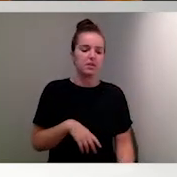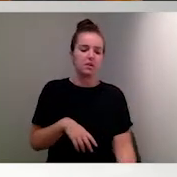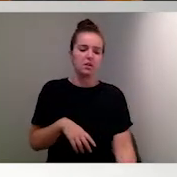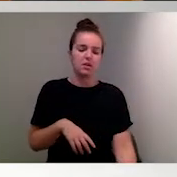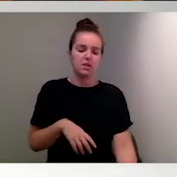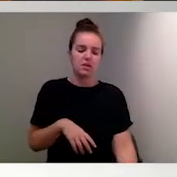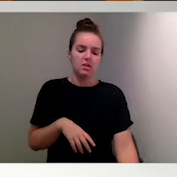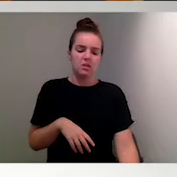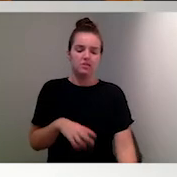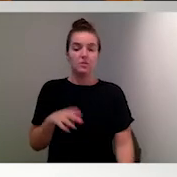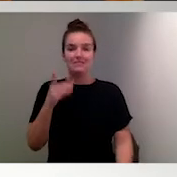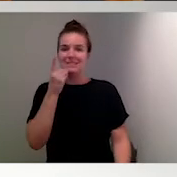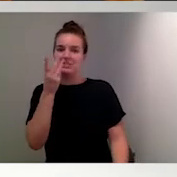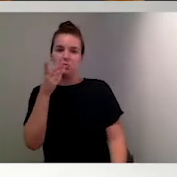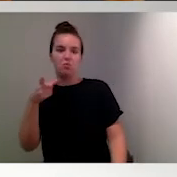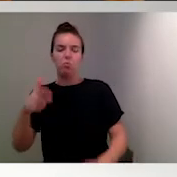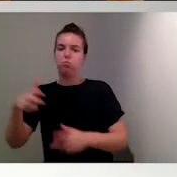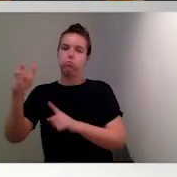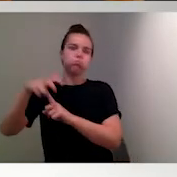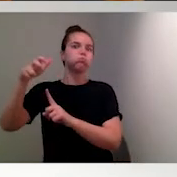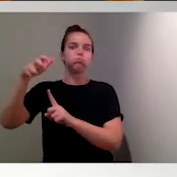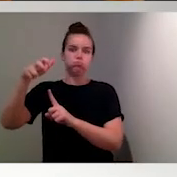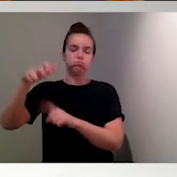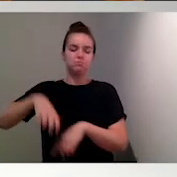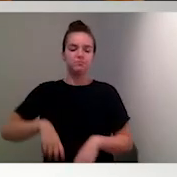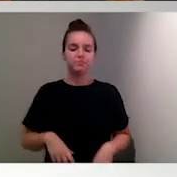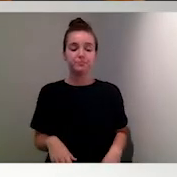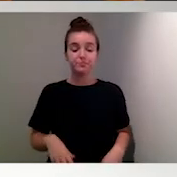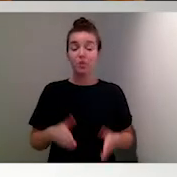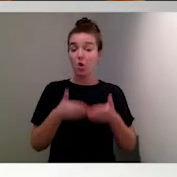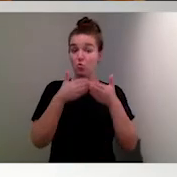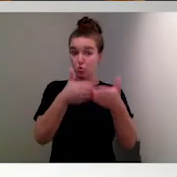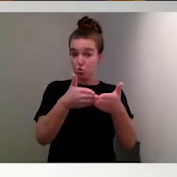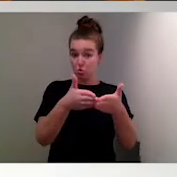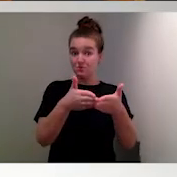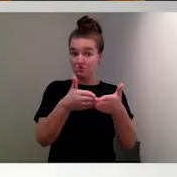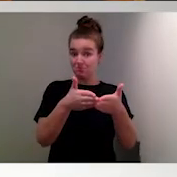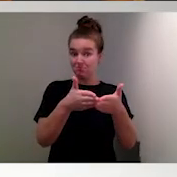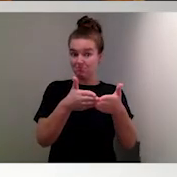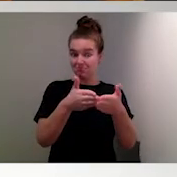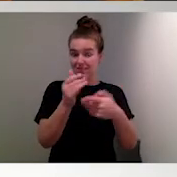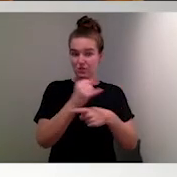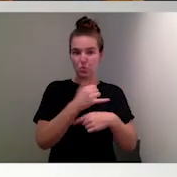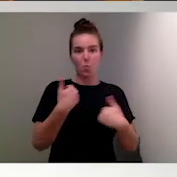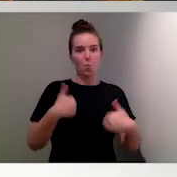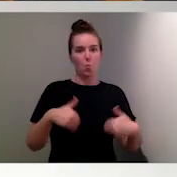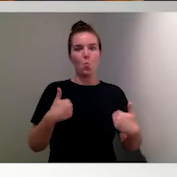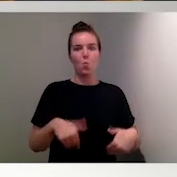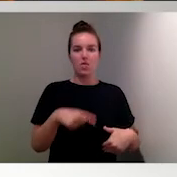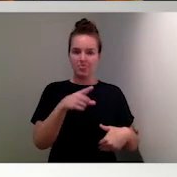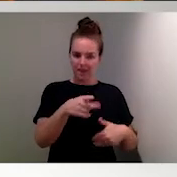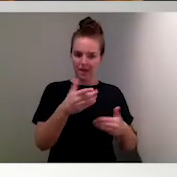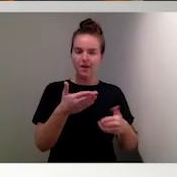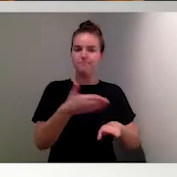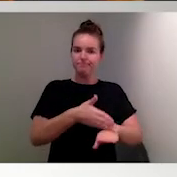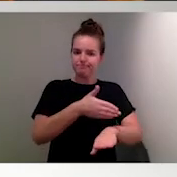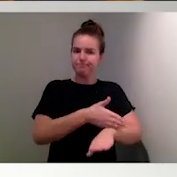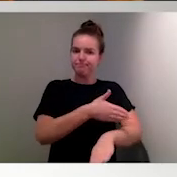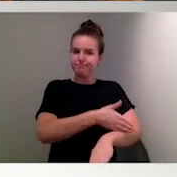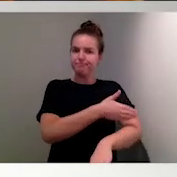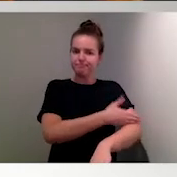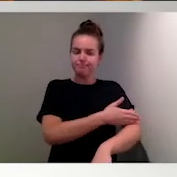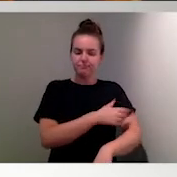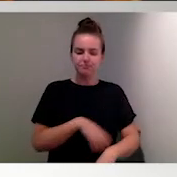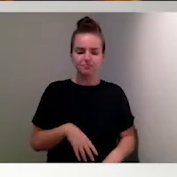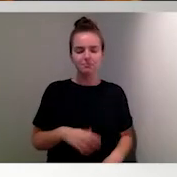cruising industry has really stepped up their game with disabilities. They're coming along, not perfect accessibility. Sometimes it can be hard